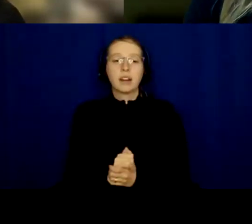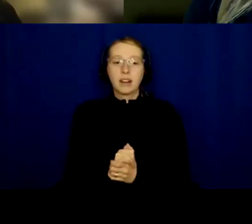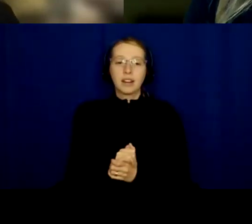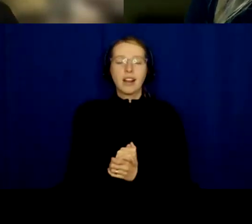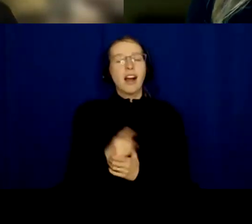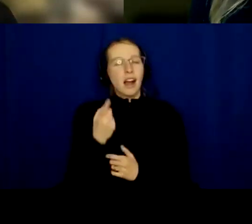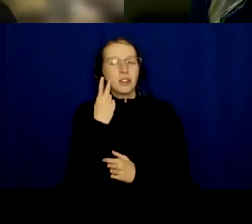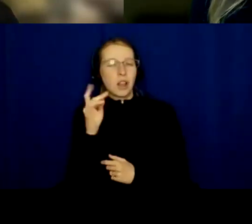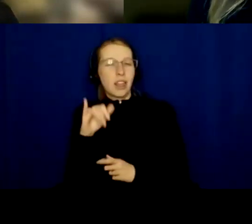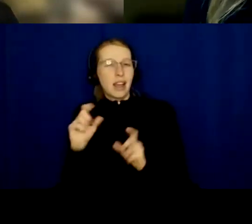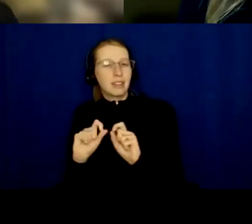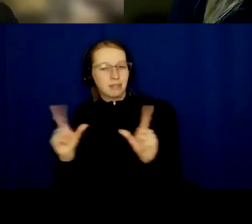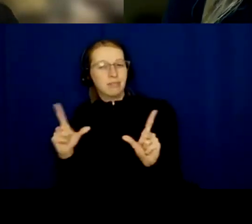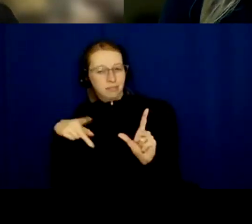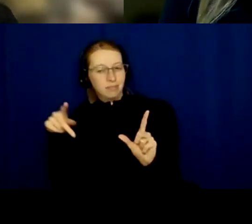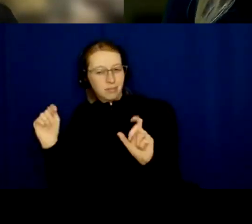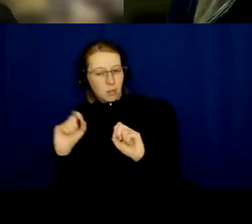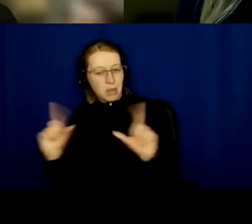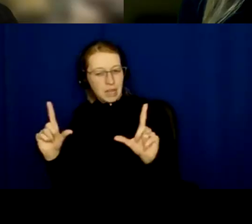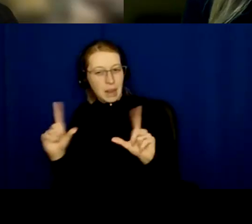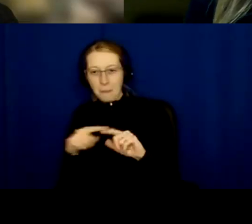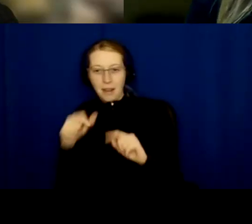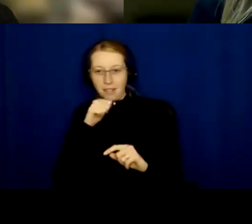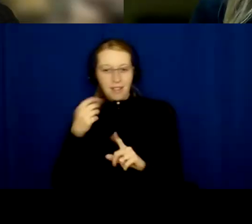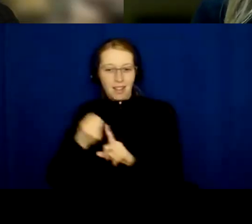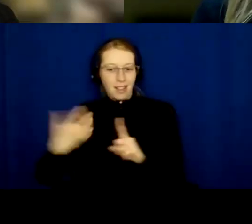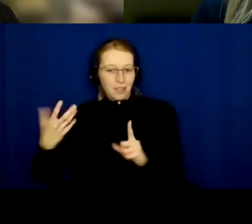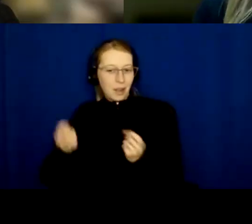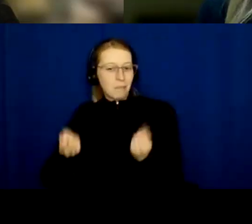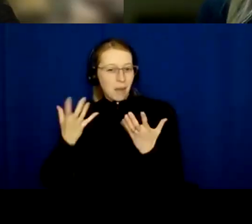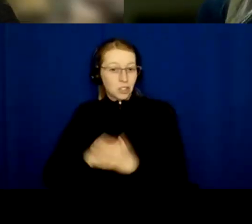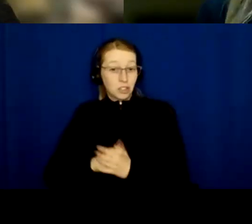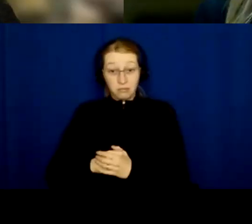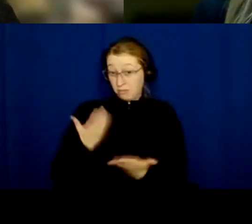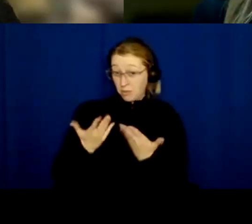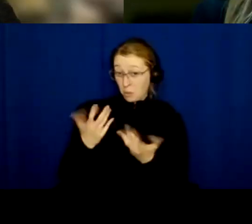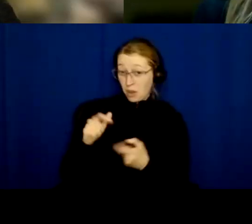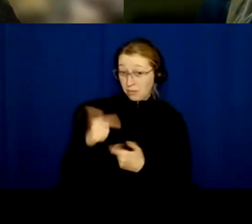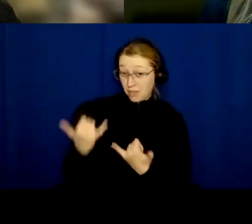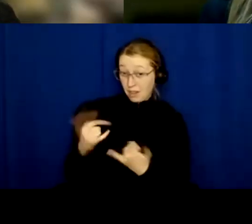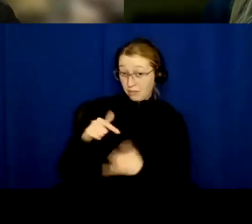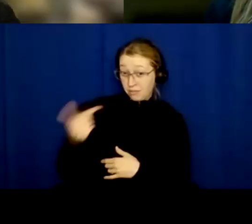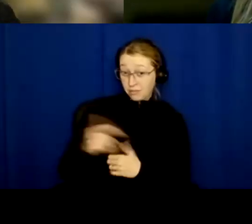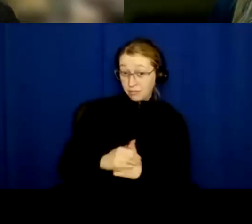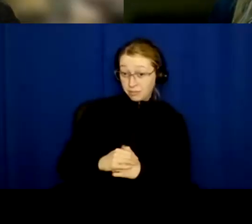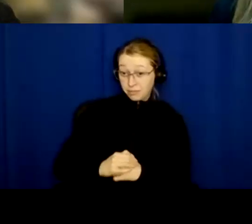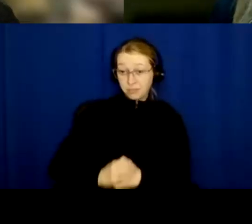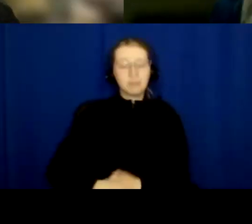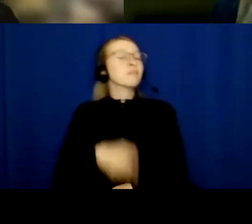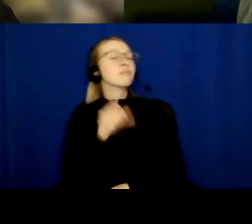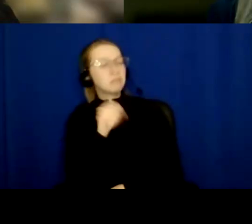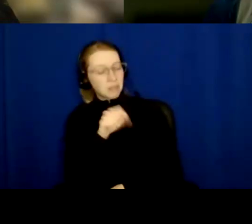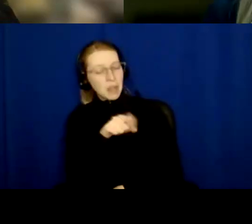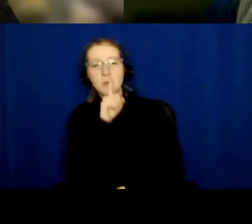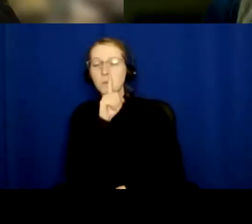talk too much about it, Michael, if you want to. Yeah, it really depends on the body